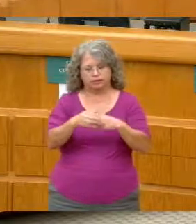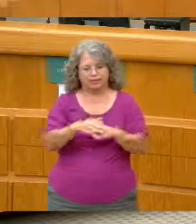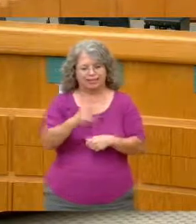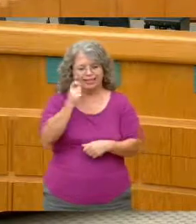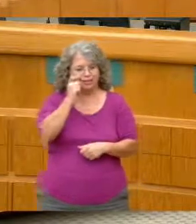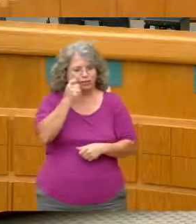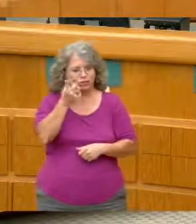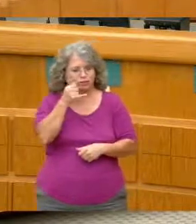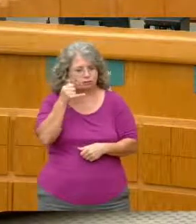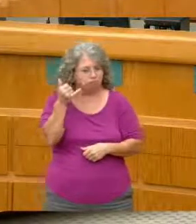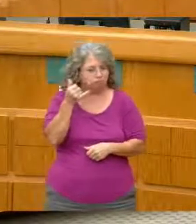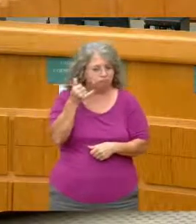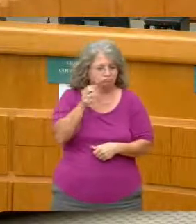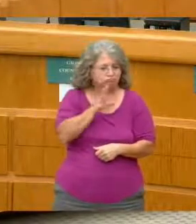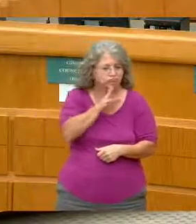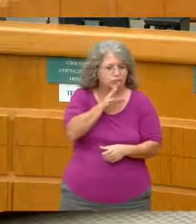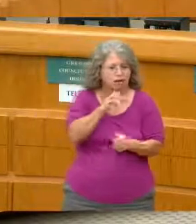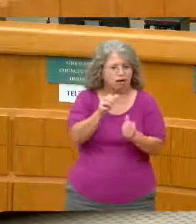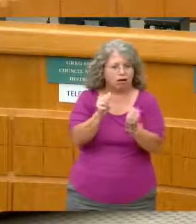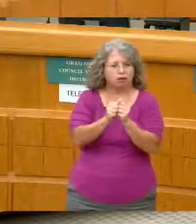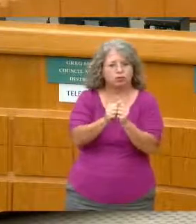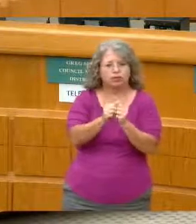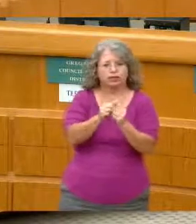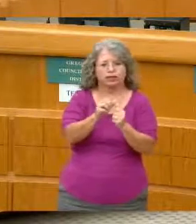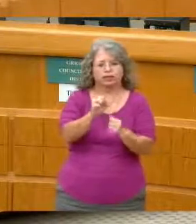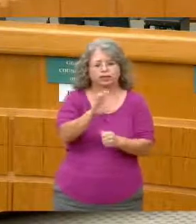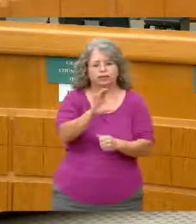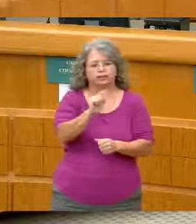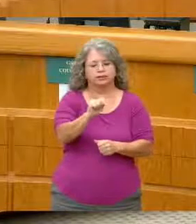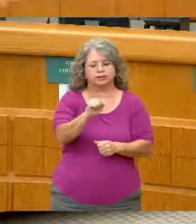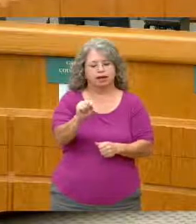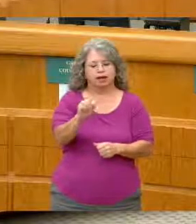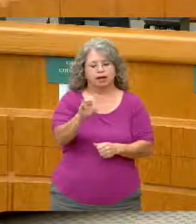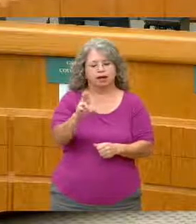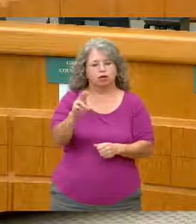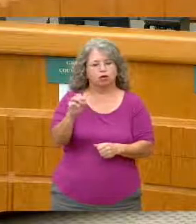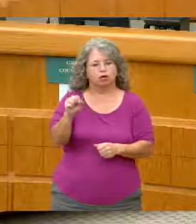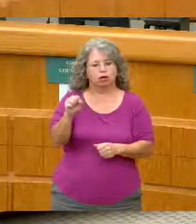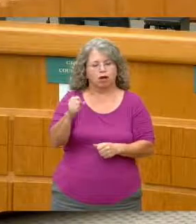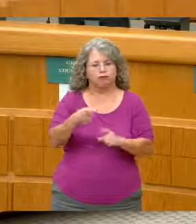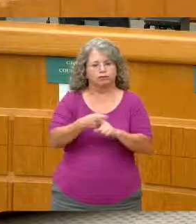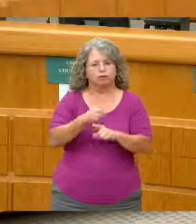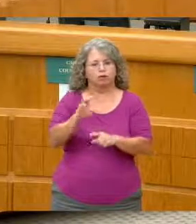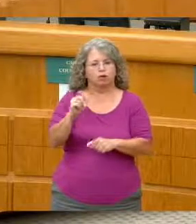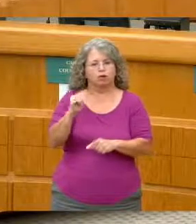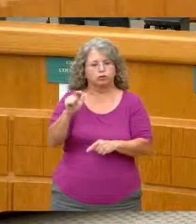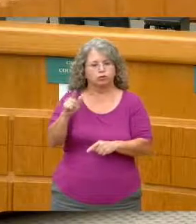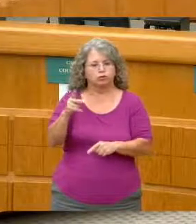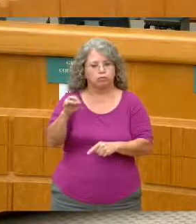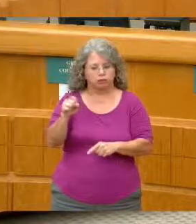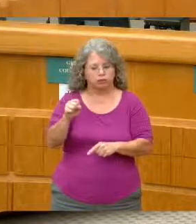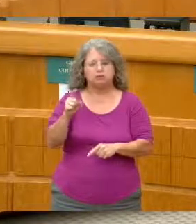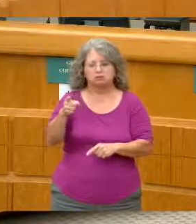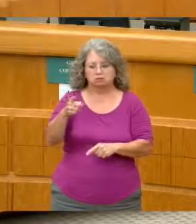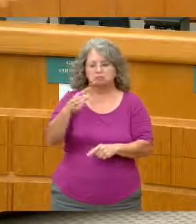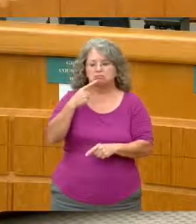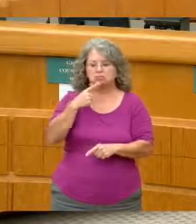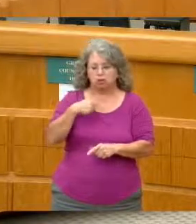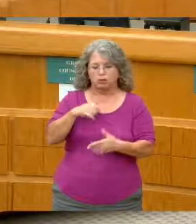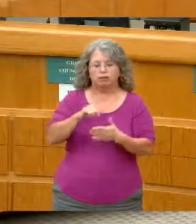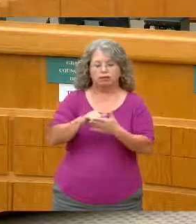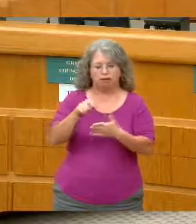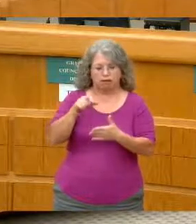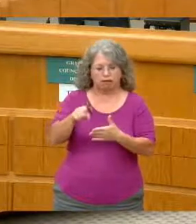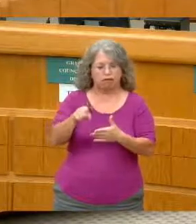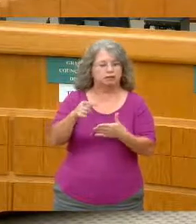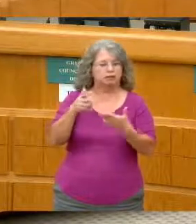I just got off the phone with Director Scott Cross from Coastal Parks, and he has informed me that he has successfully,